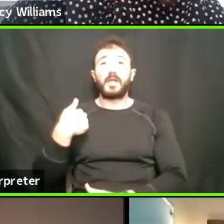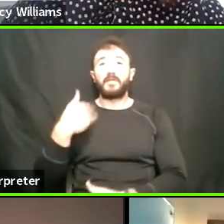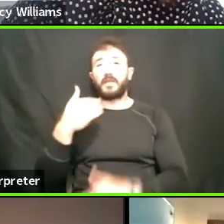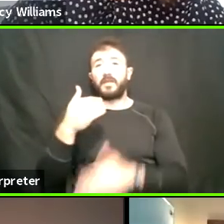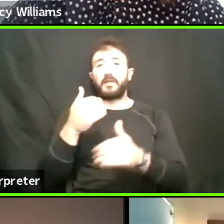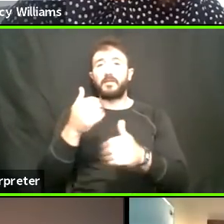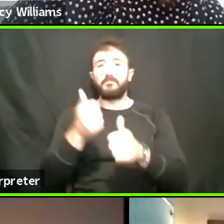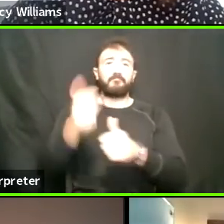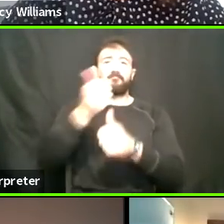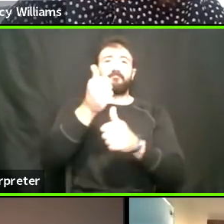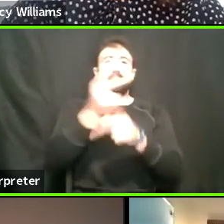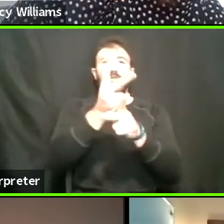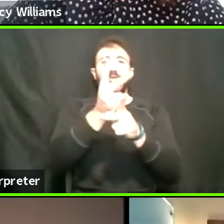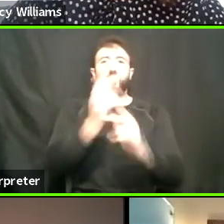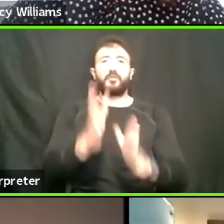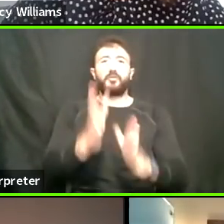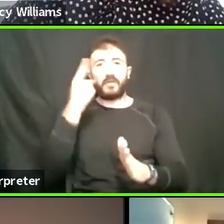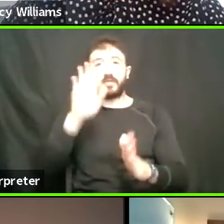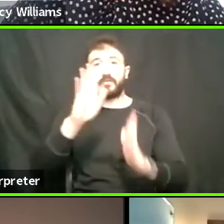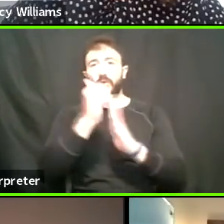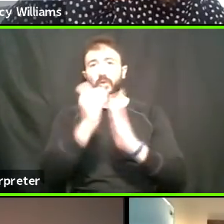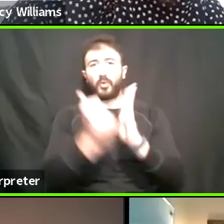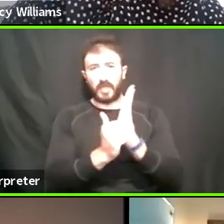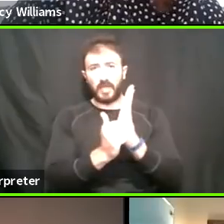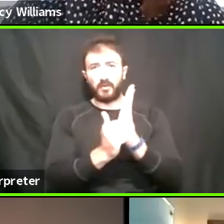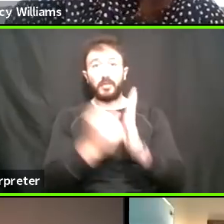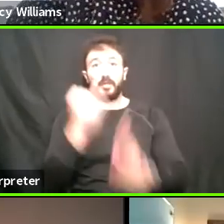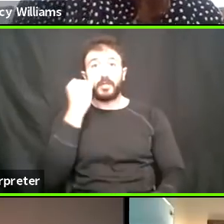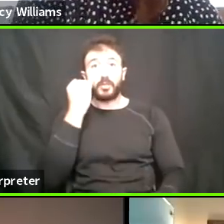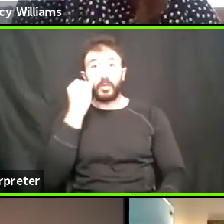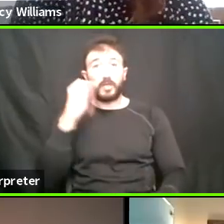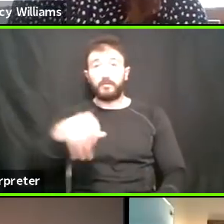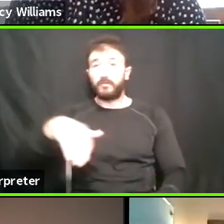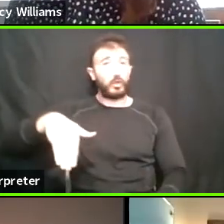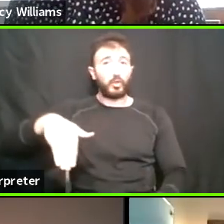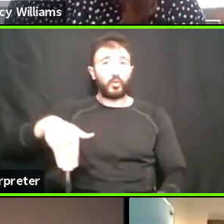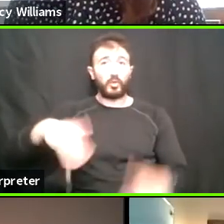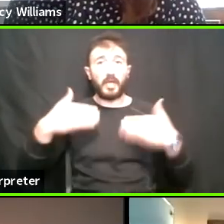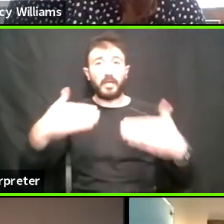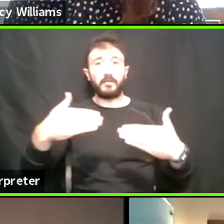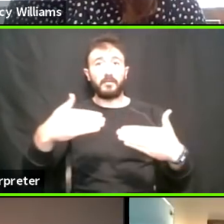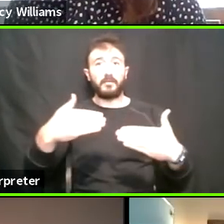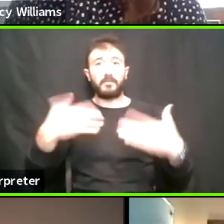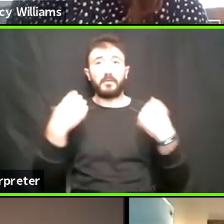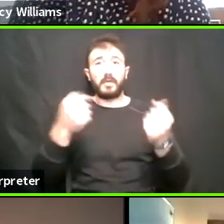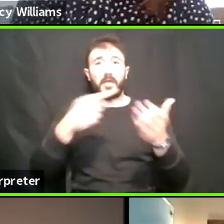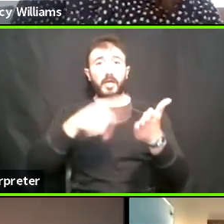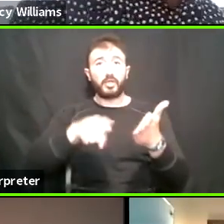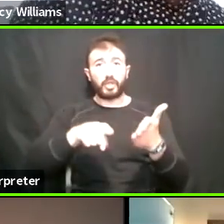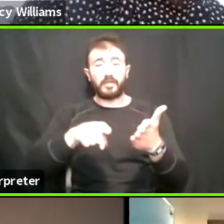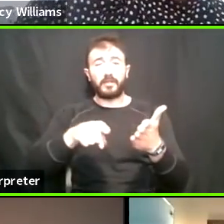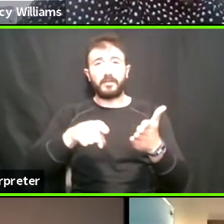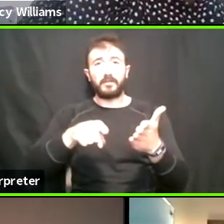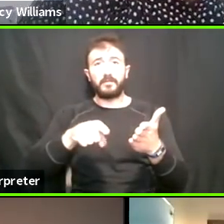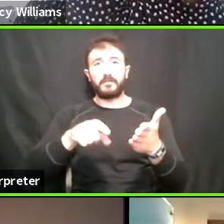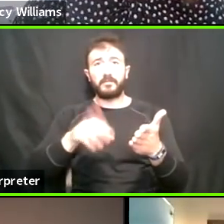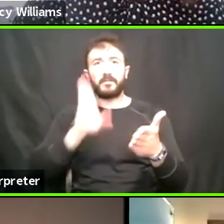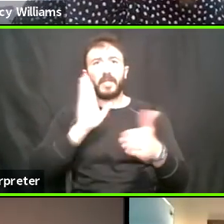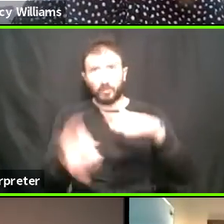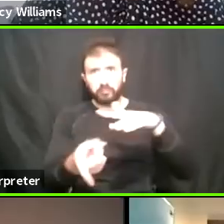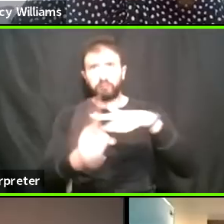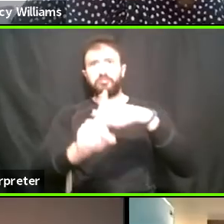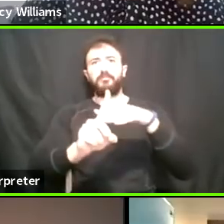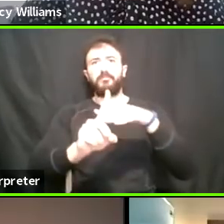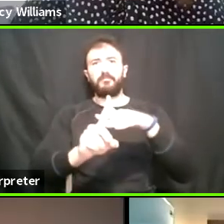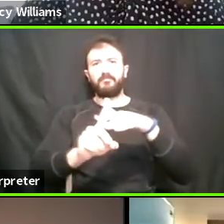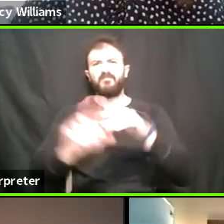and that's who will see if you have not, and they would be in touch with you. Beginning as long as you complete it, you'll drop off the list, because we're really only notifying